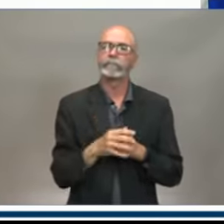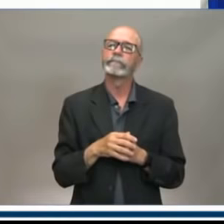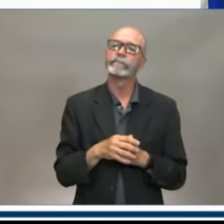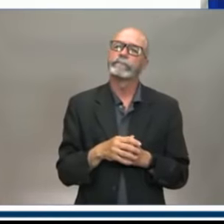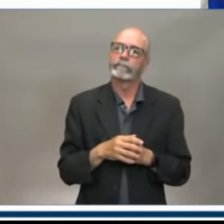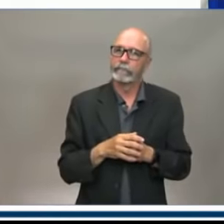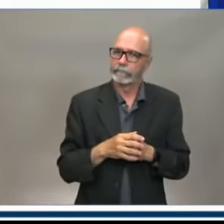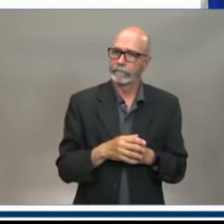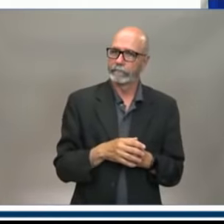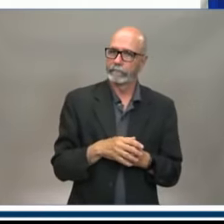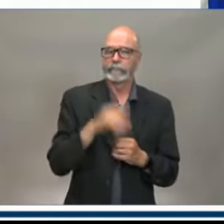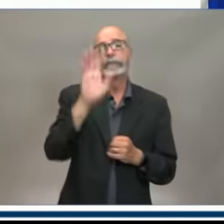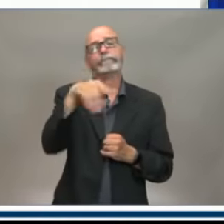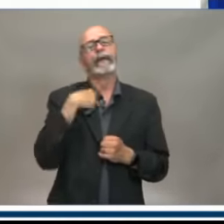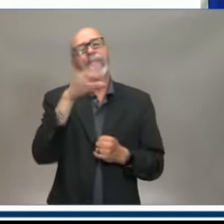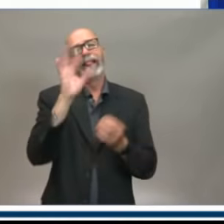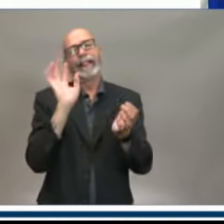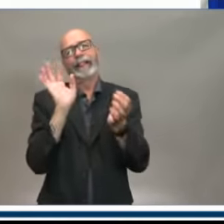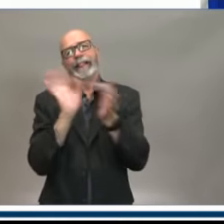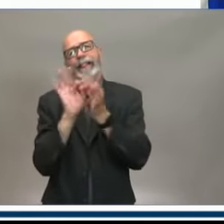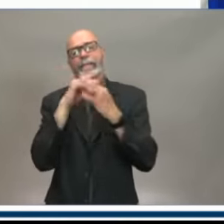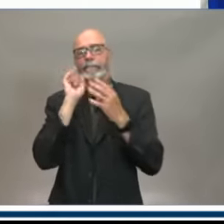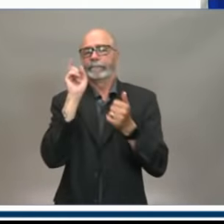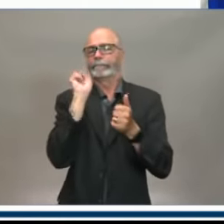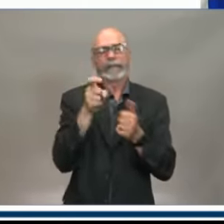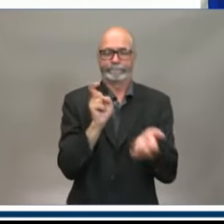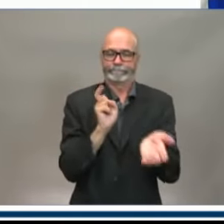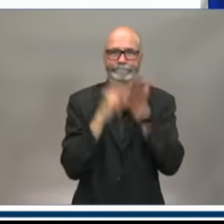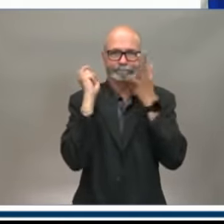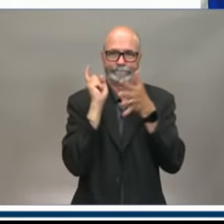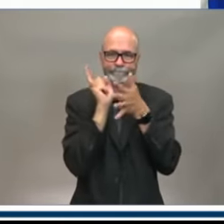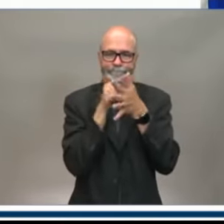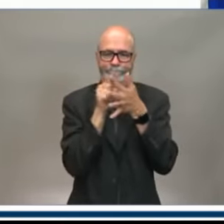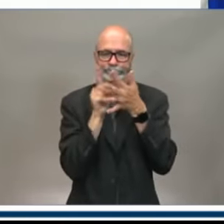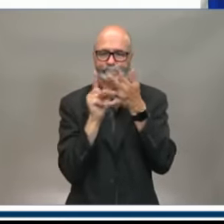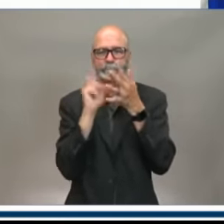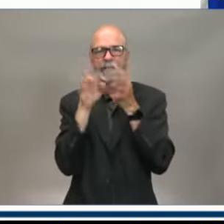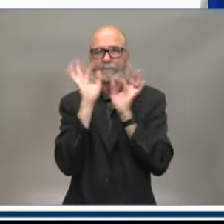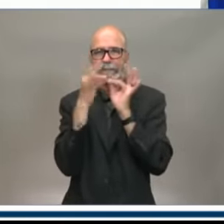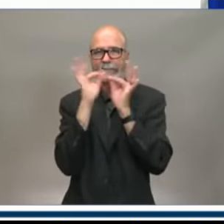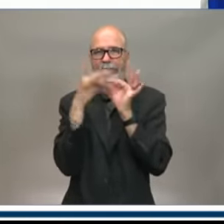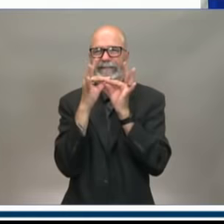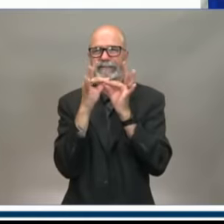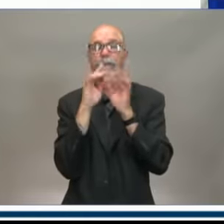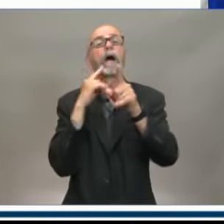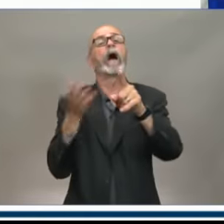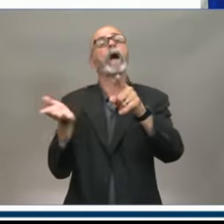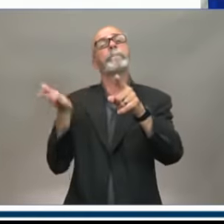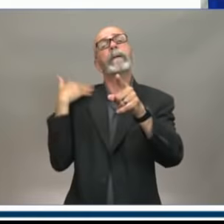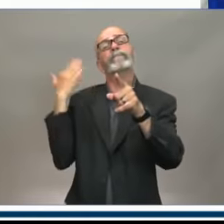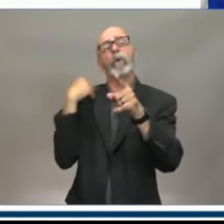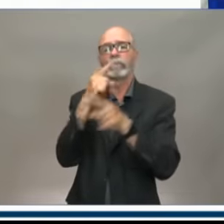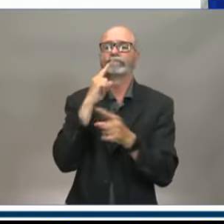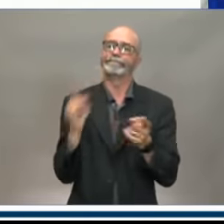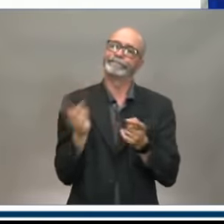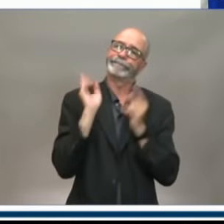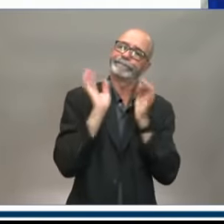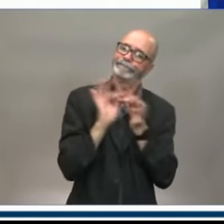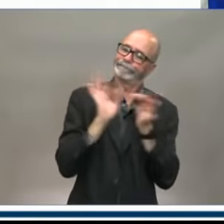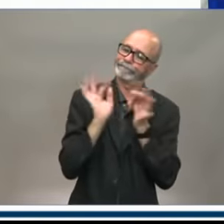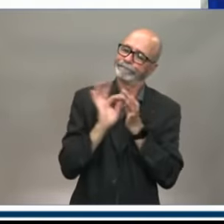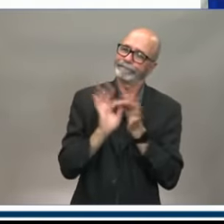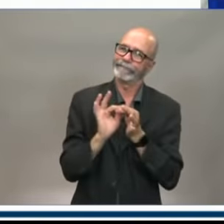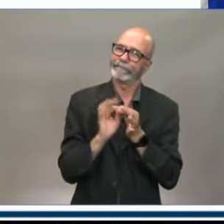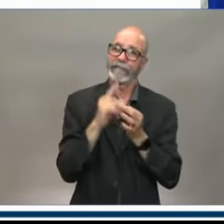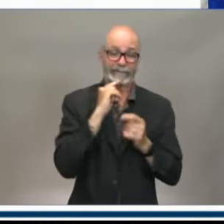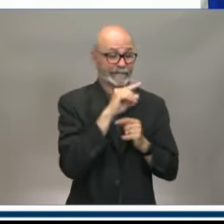necessary for someone to be tested, one of the concerns that you had voiced was the potential for inaccurate test